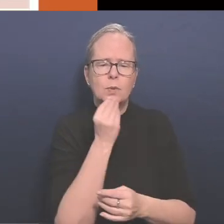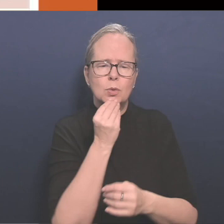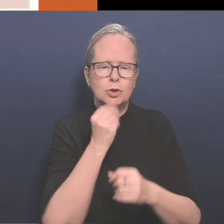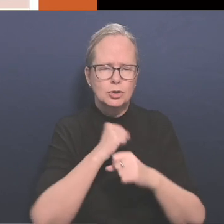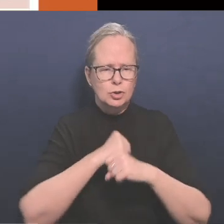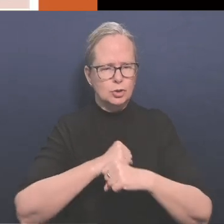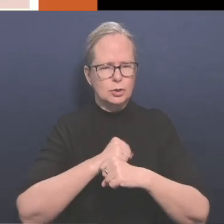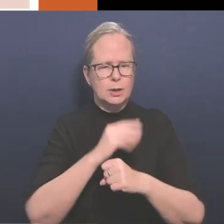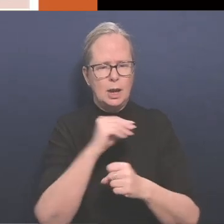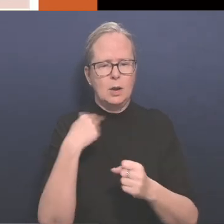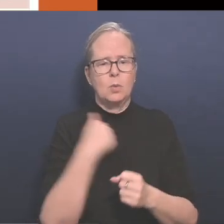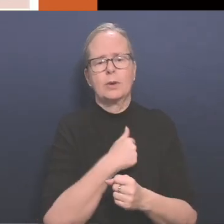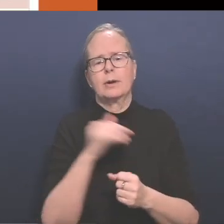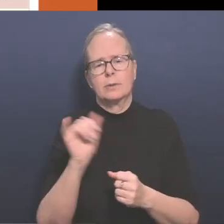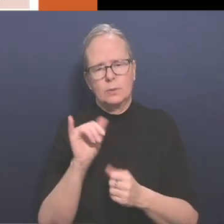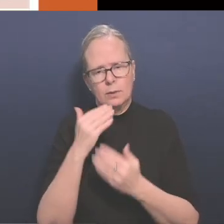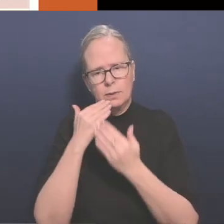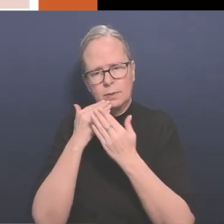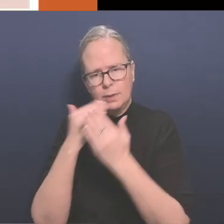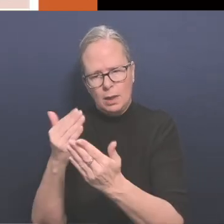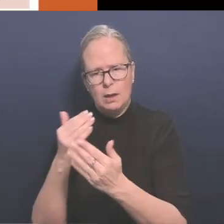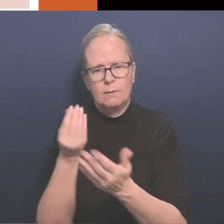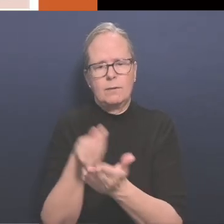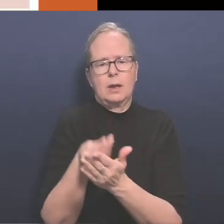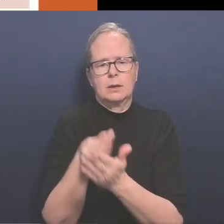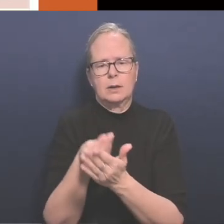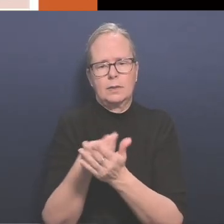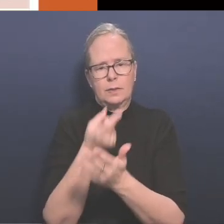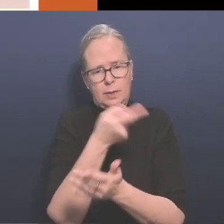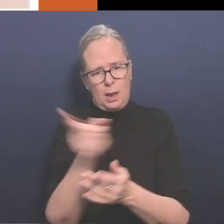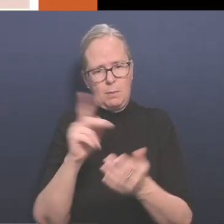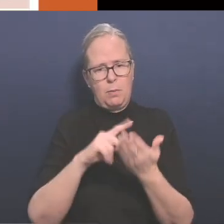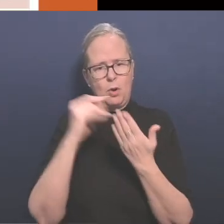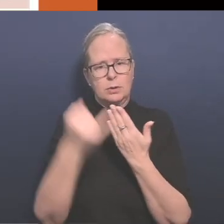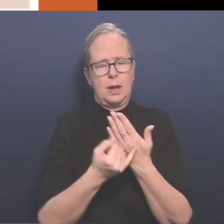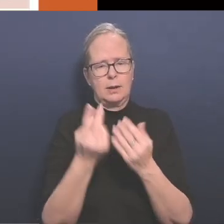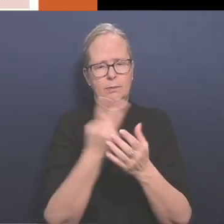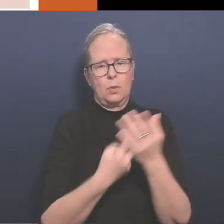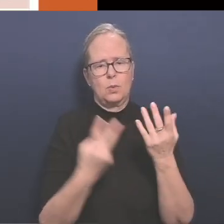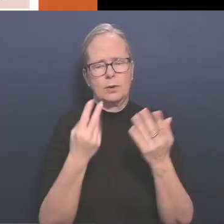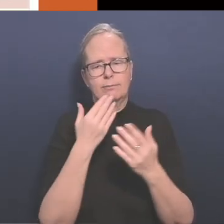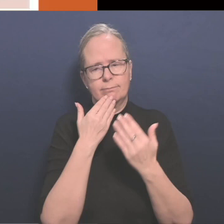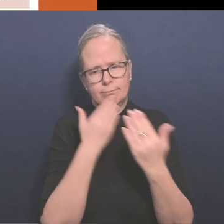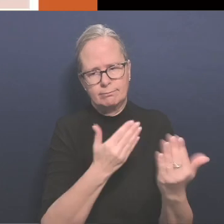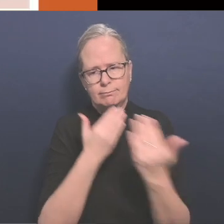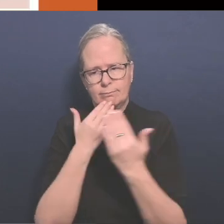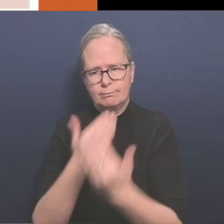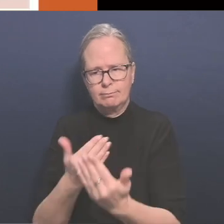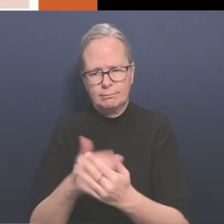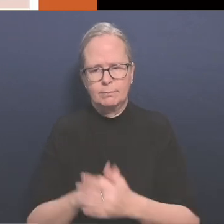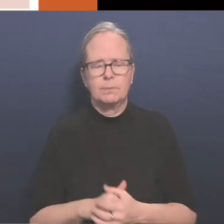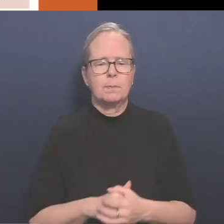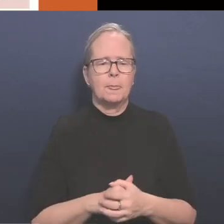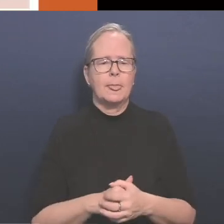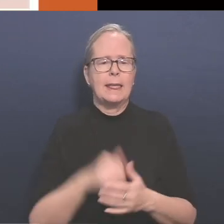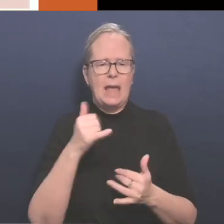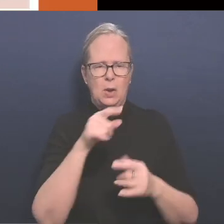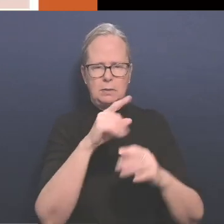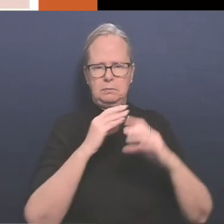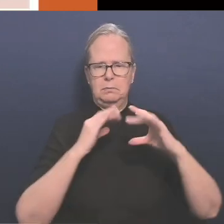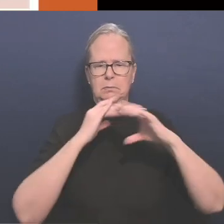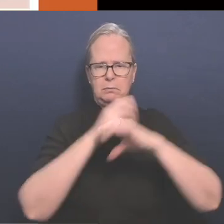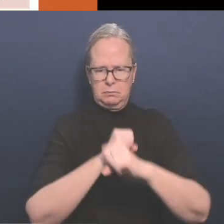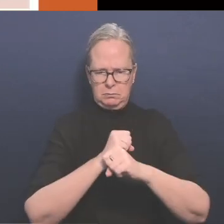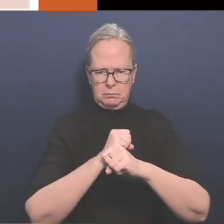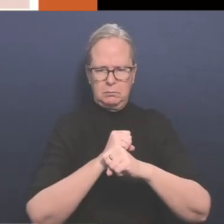to summarize as a sneak peek, we have what are called starting points, and they're groups or life phases. So for example,